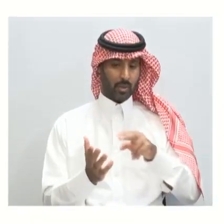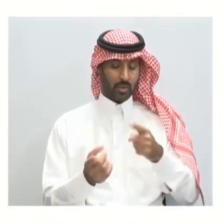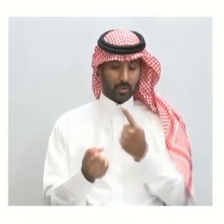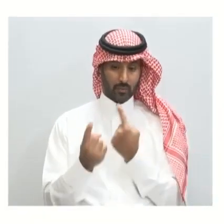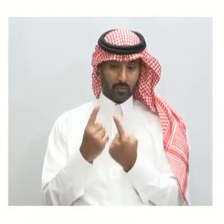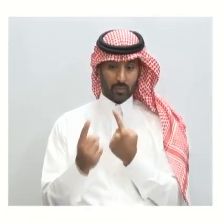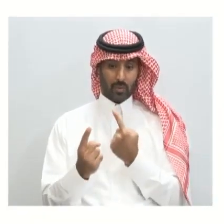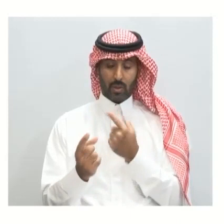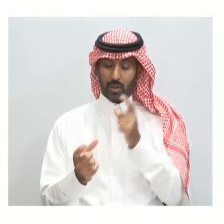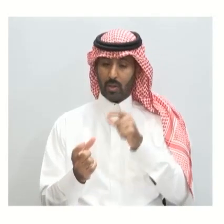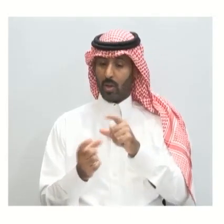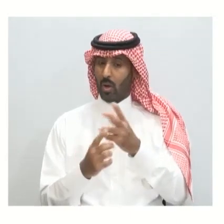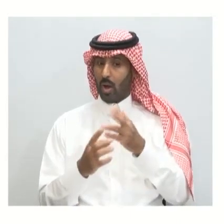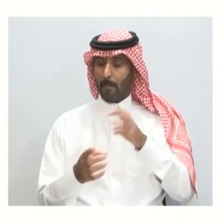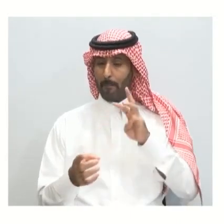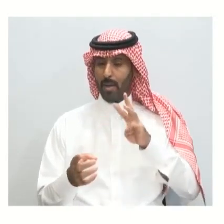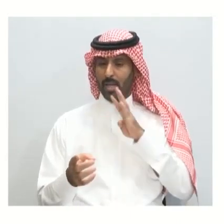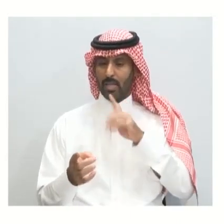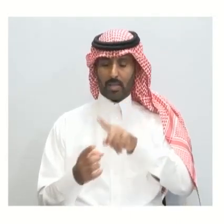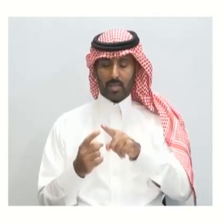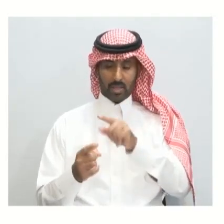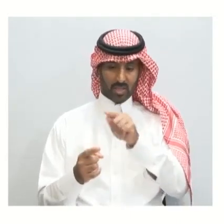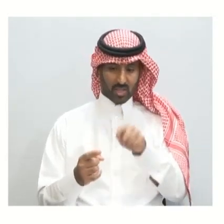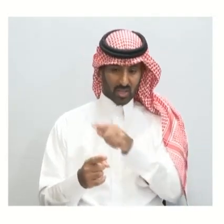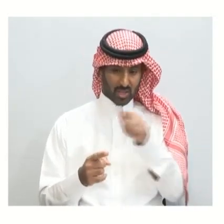two company partners, circle the correct form.